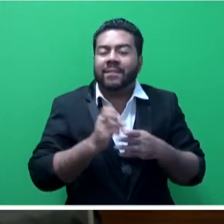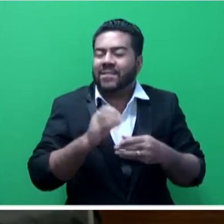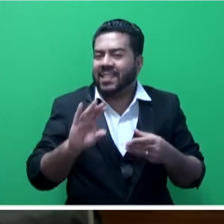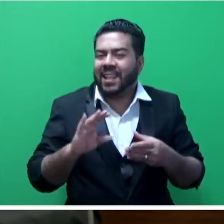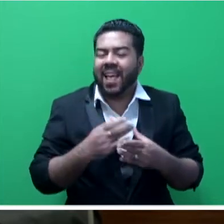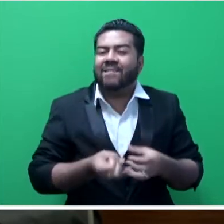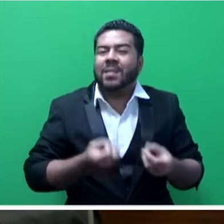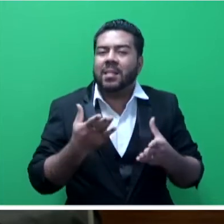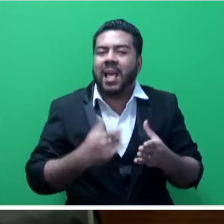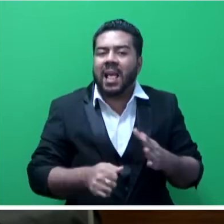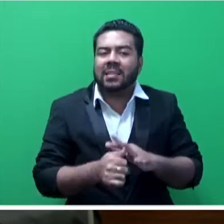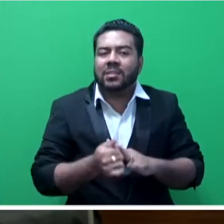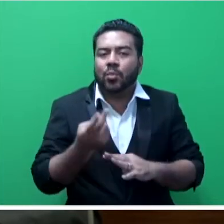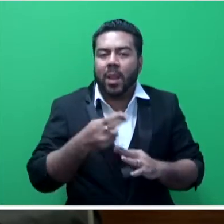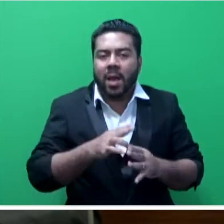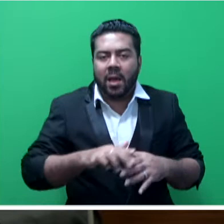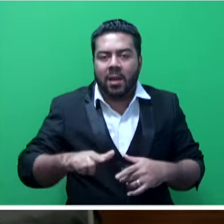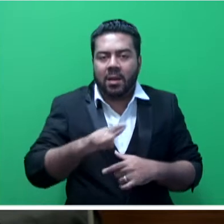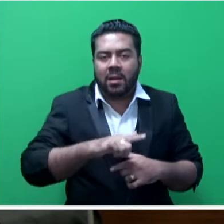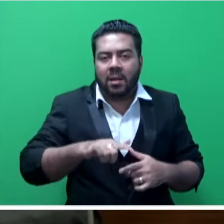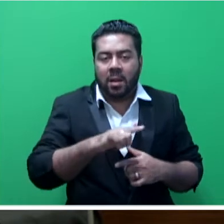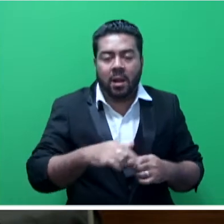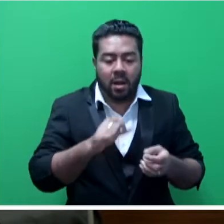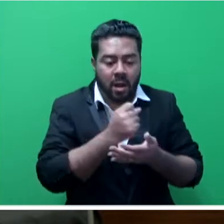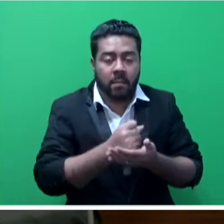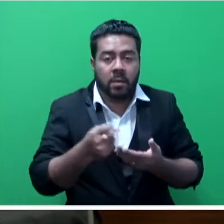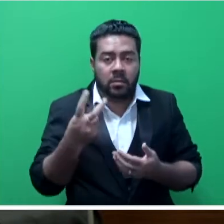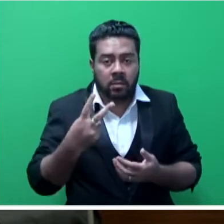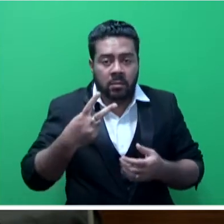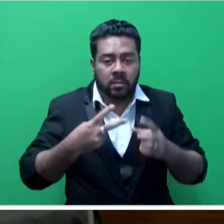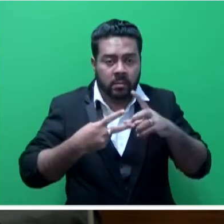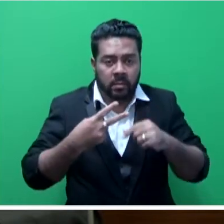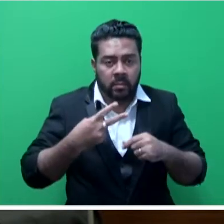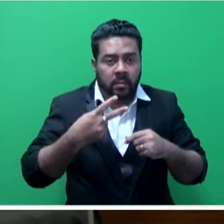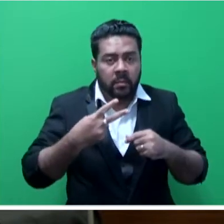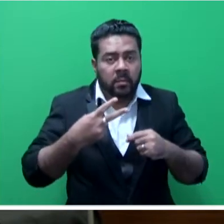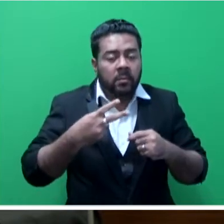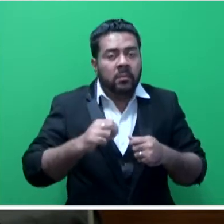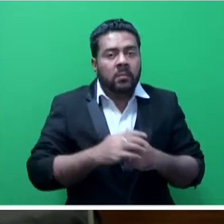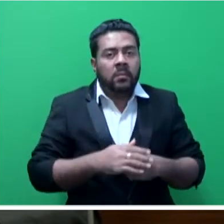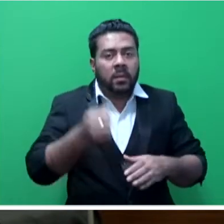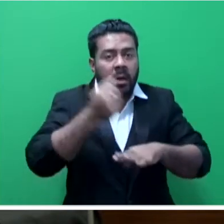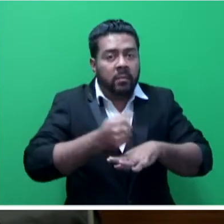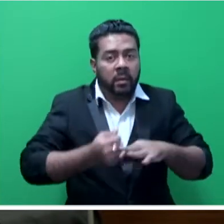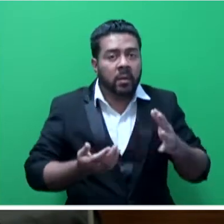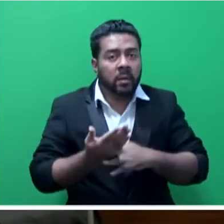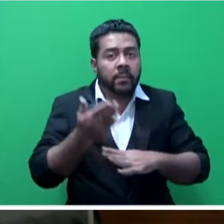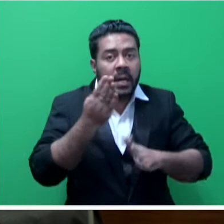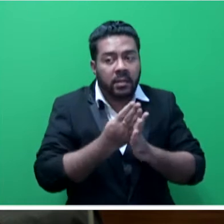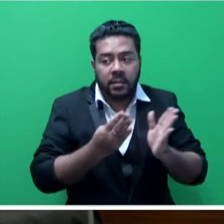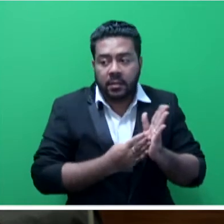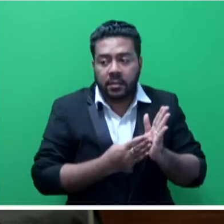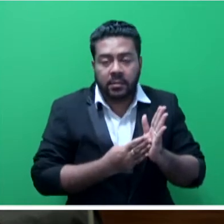land. Mr. Speaker say, number two is that government through the budget have allocated $6.9